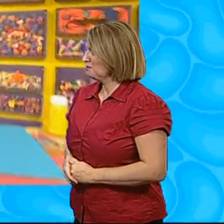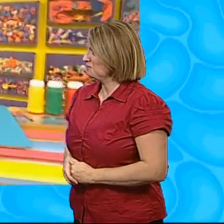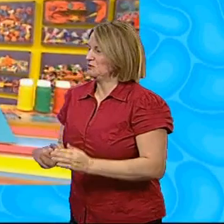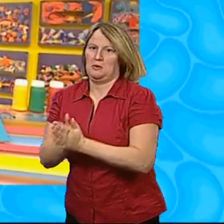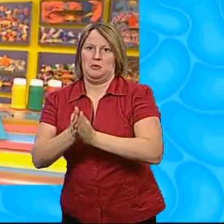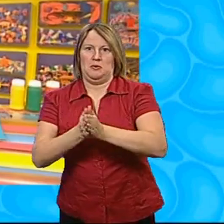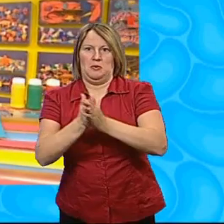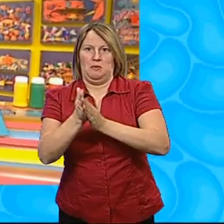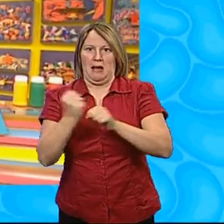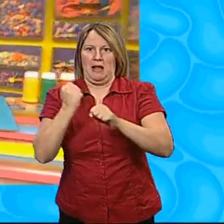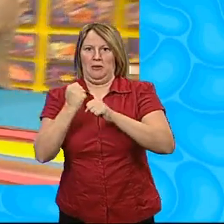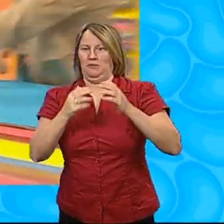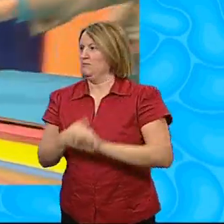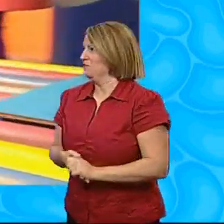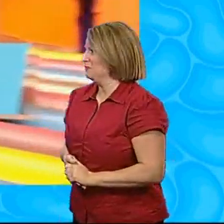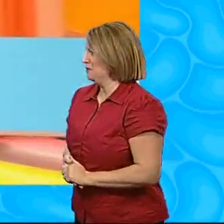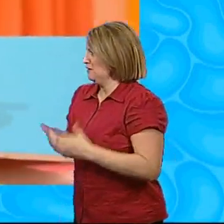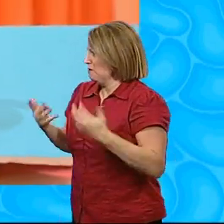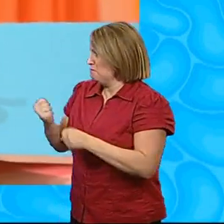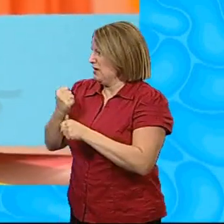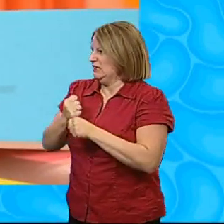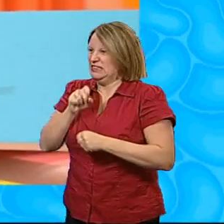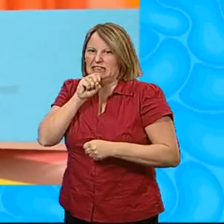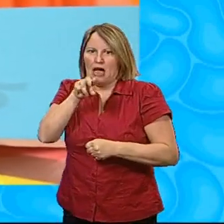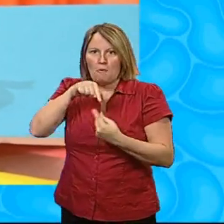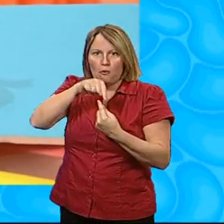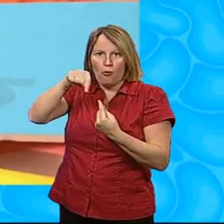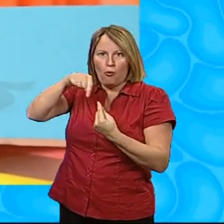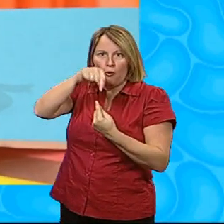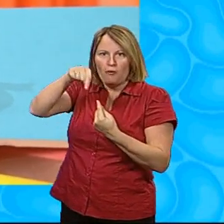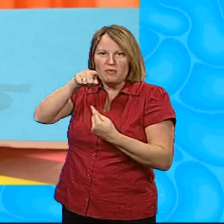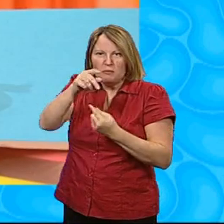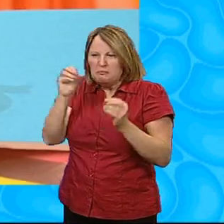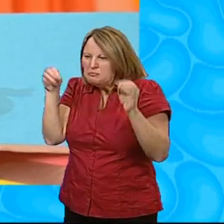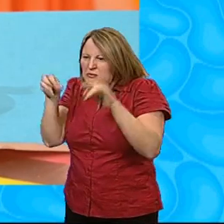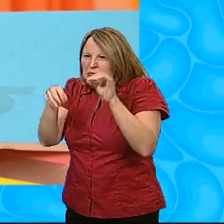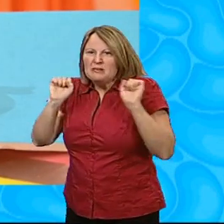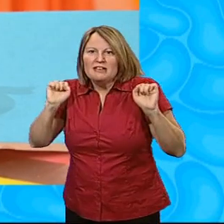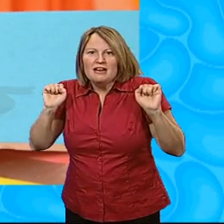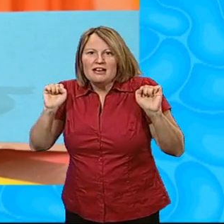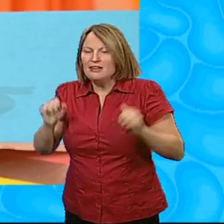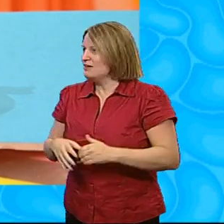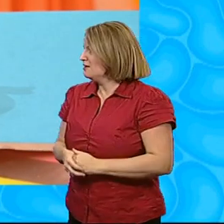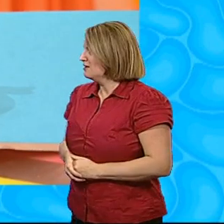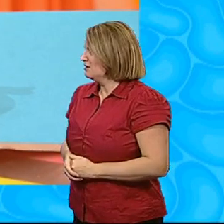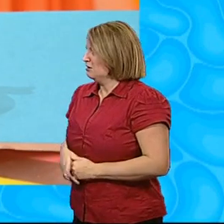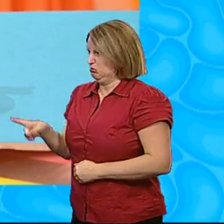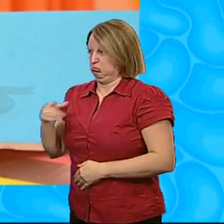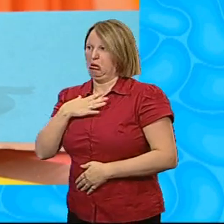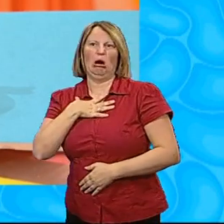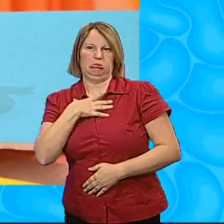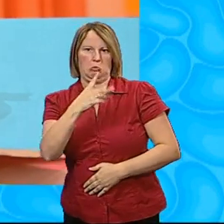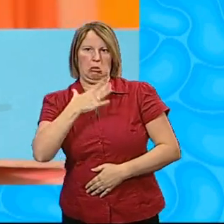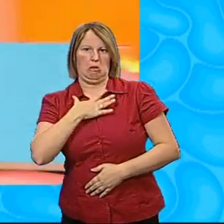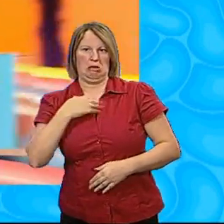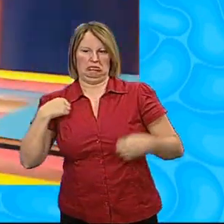Now, today we're going to make a snake pot for all your bits and pieces. Well, ladies and gentlemen, I hope you like my